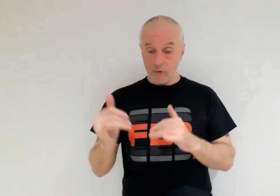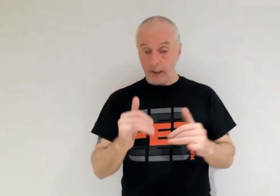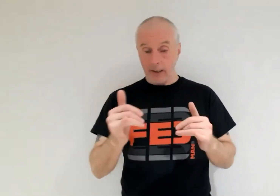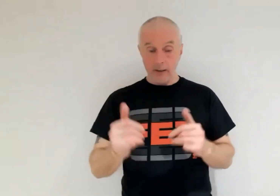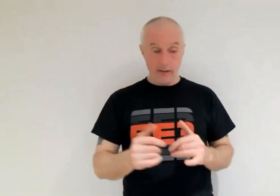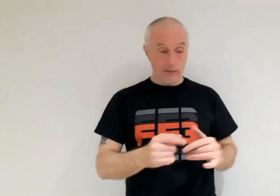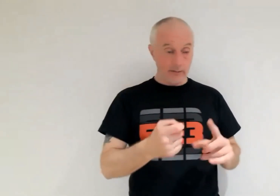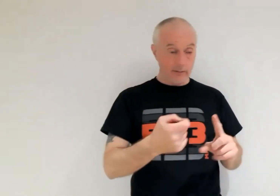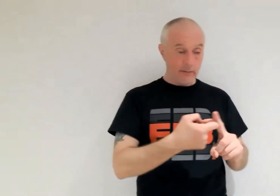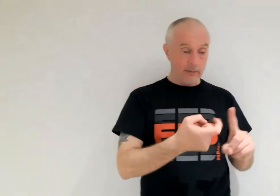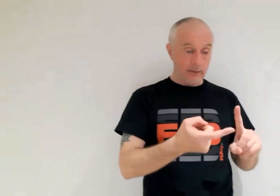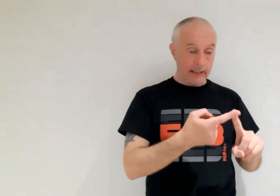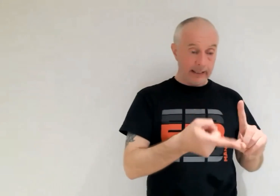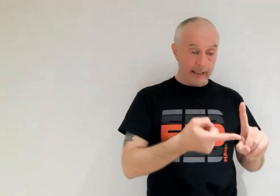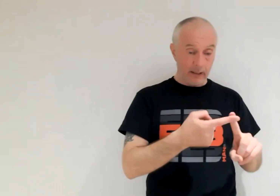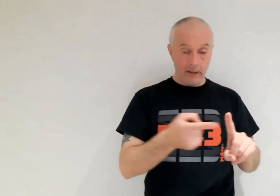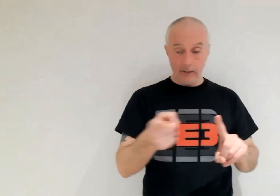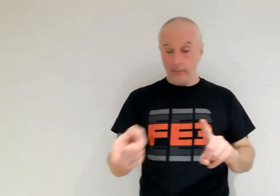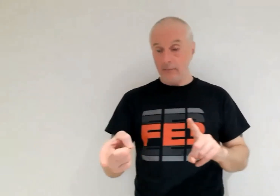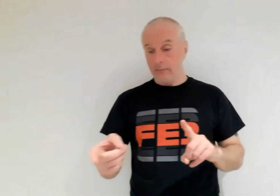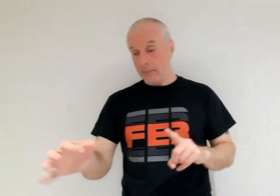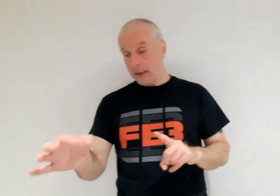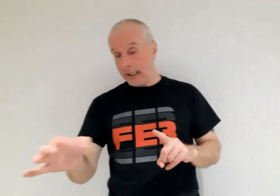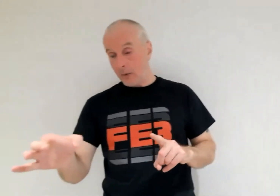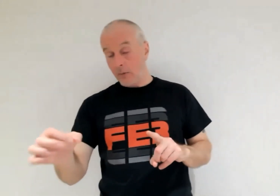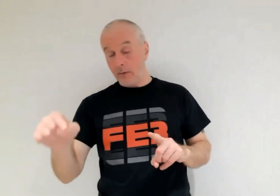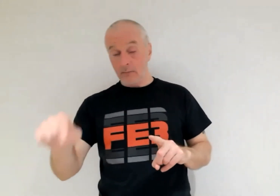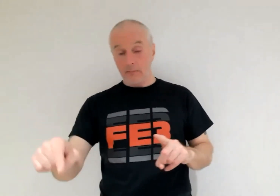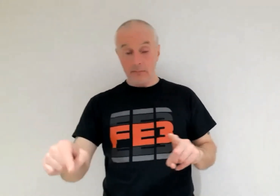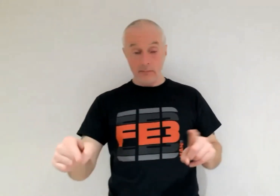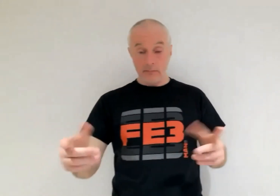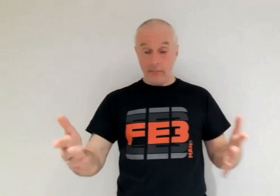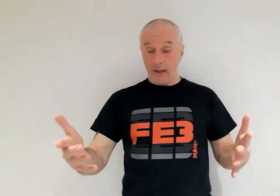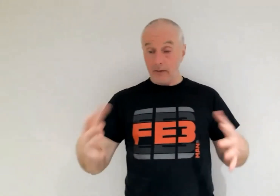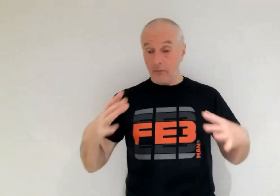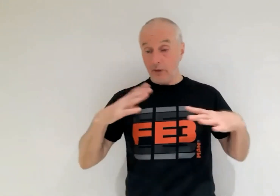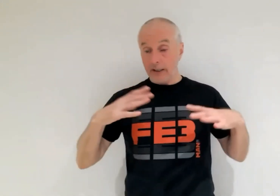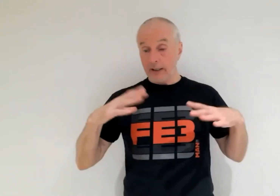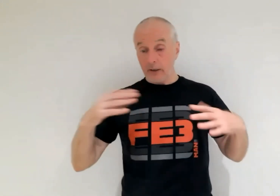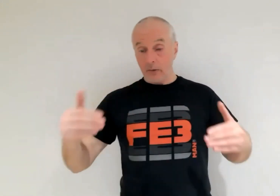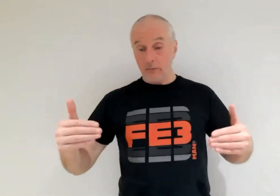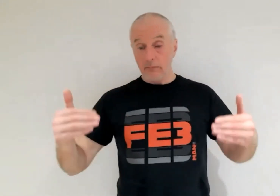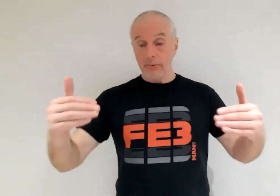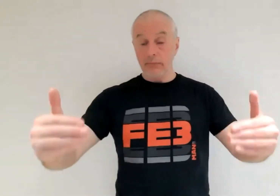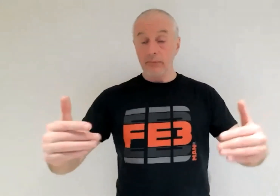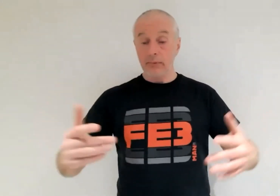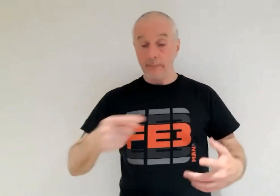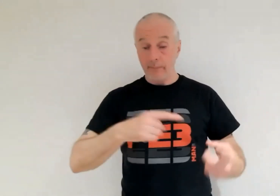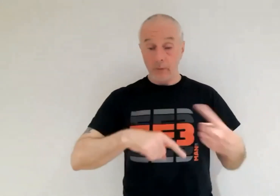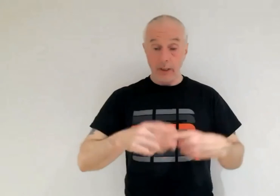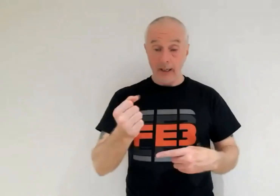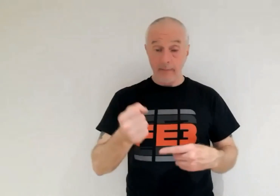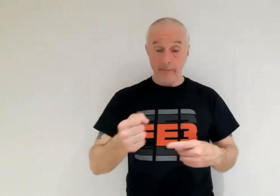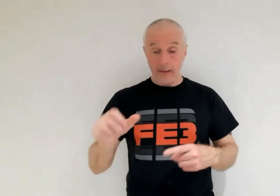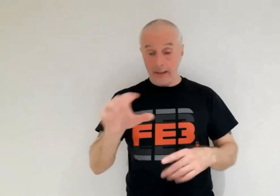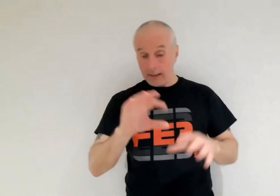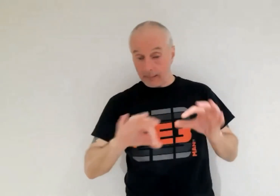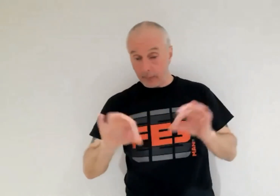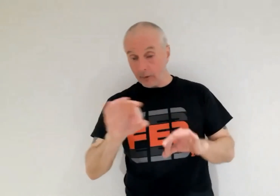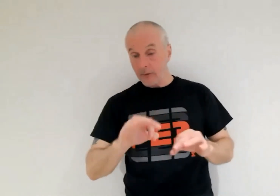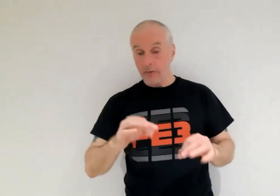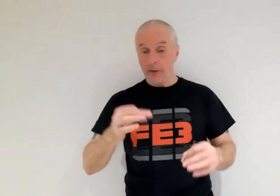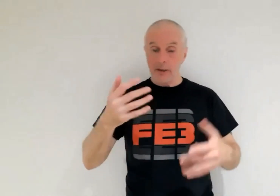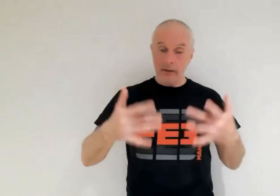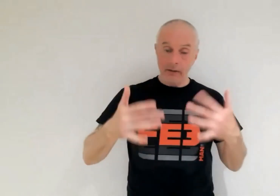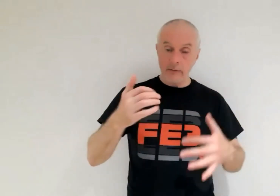bridging any evidence gaps with lab data and with desktop studies, and then to